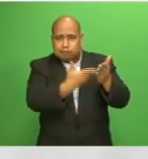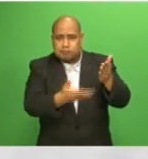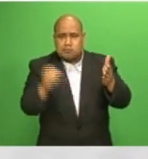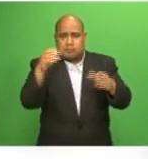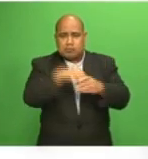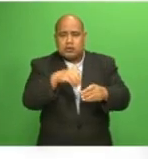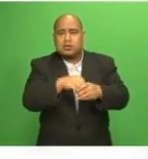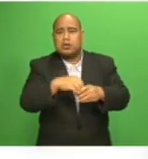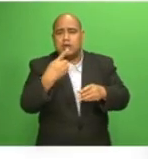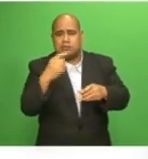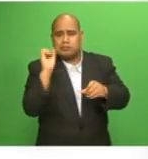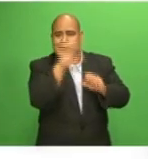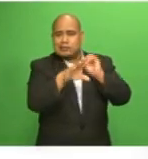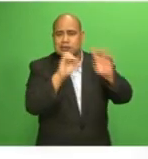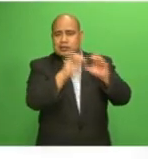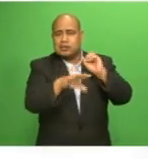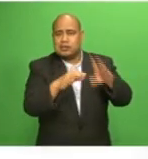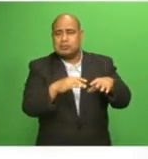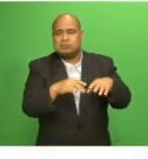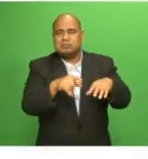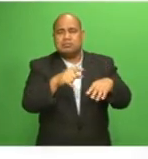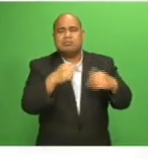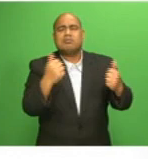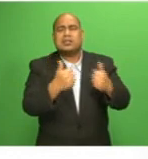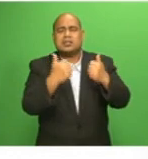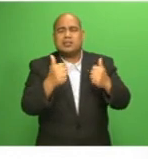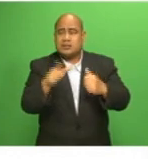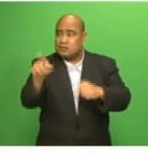number of posts against the likes of the Prime Minister,